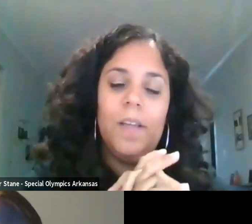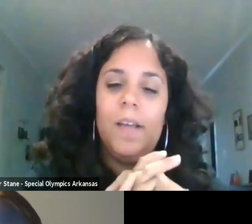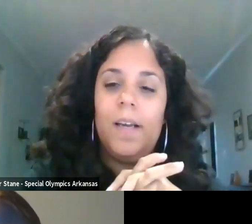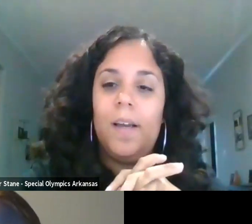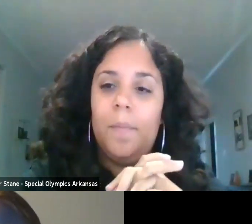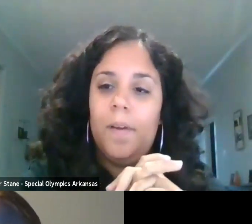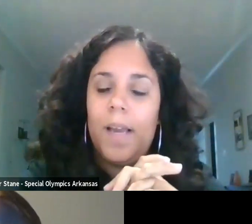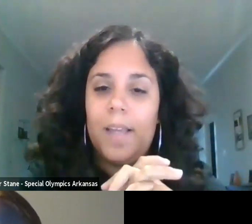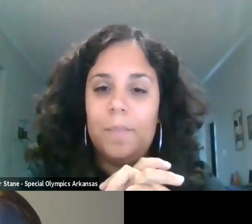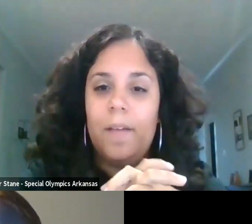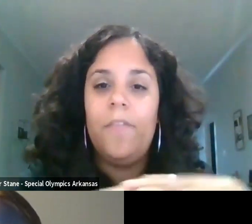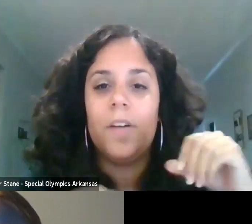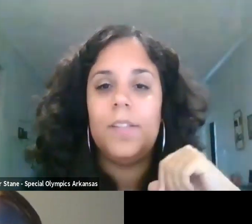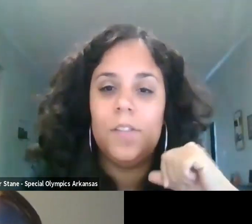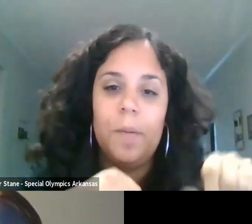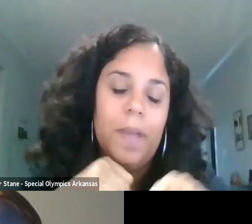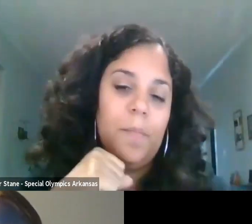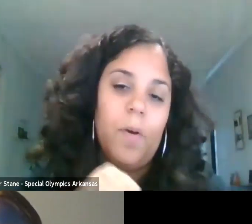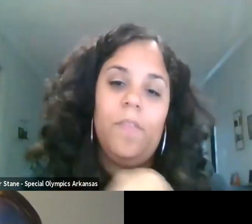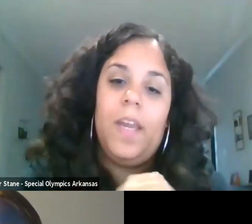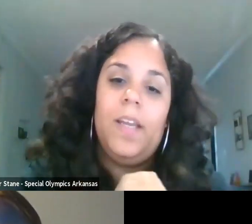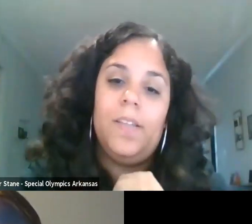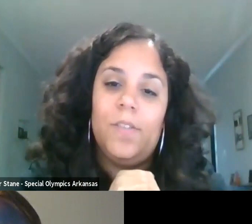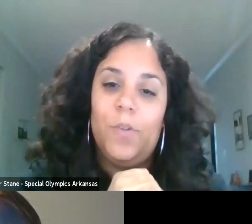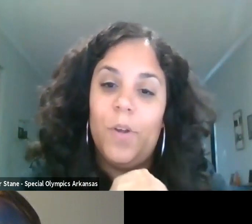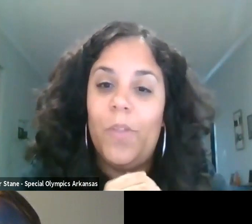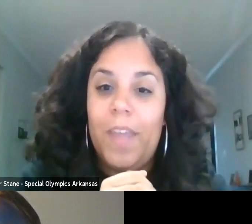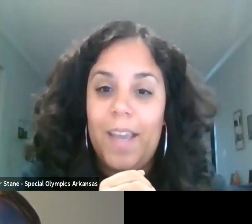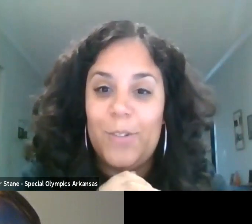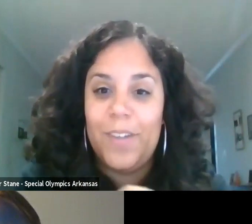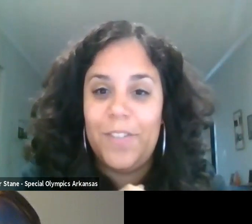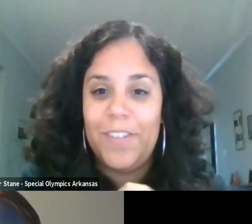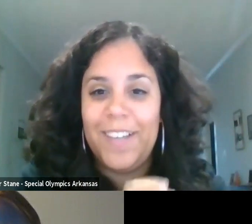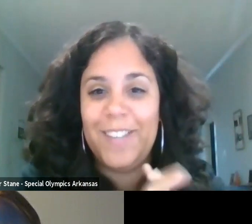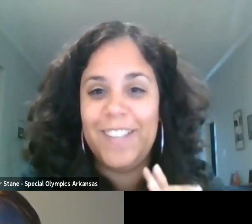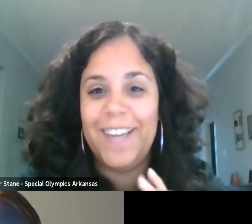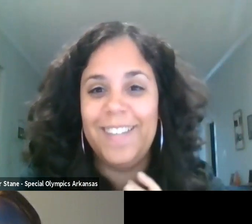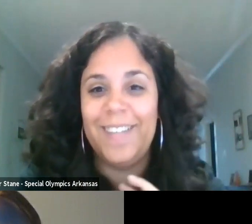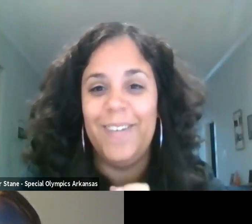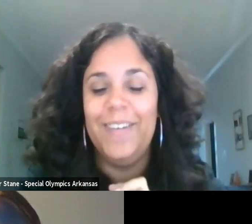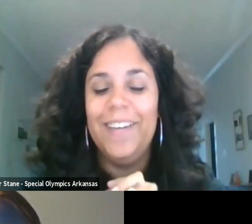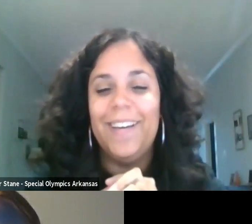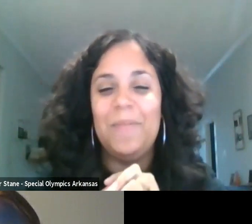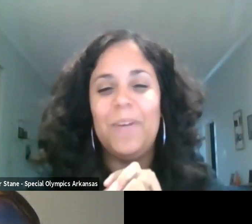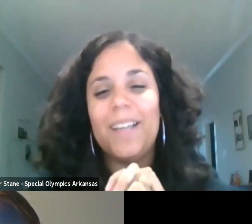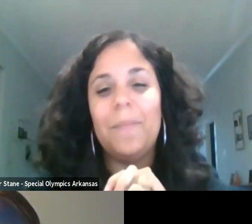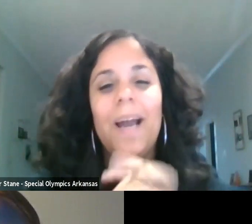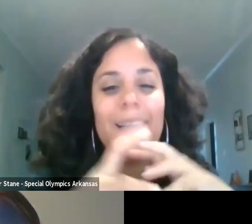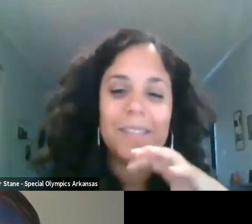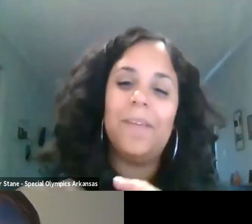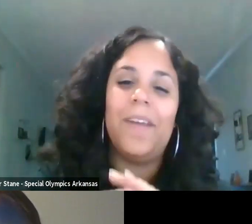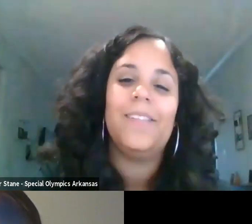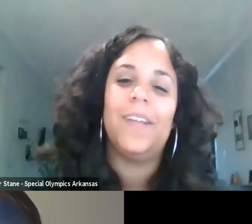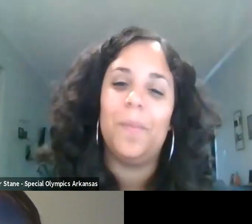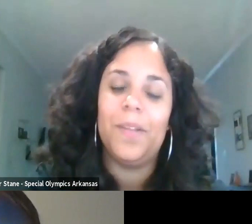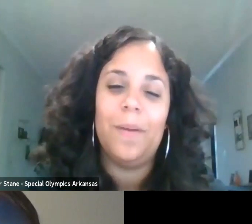of, I guess, my first jump in both feet, do the whole thing sort of shindig. So you guys might